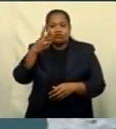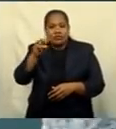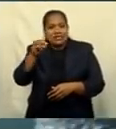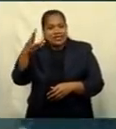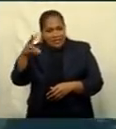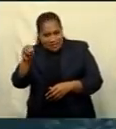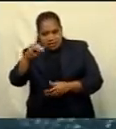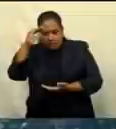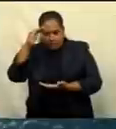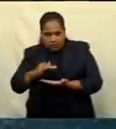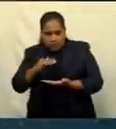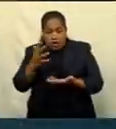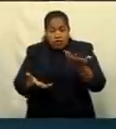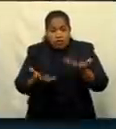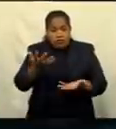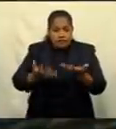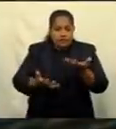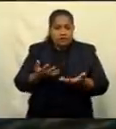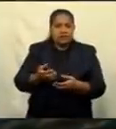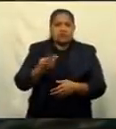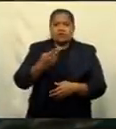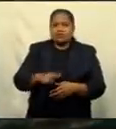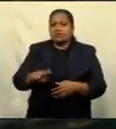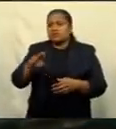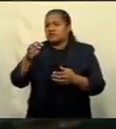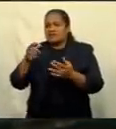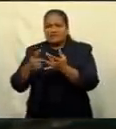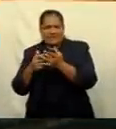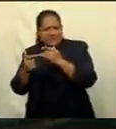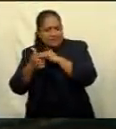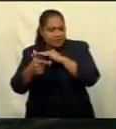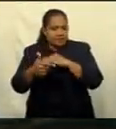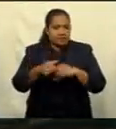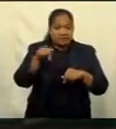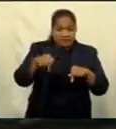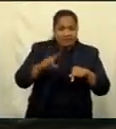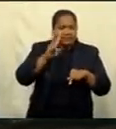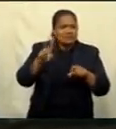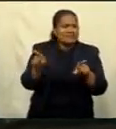to 1990 levels. Here's what it looks like.